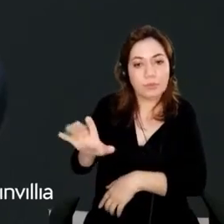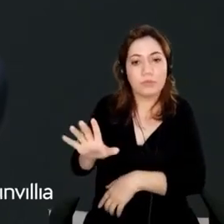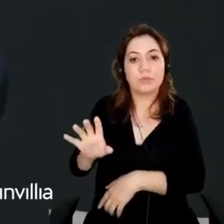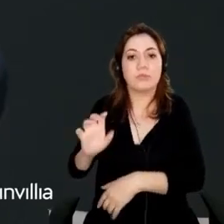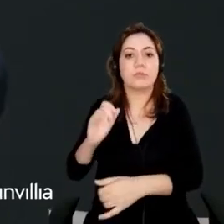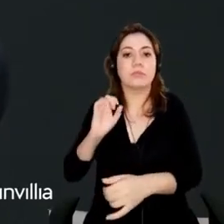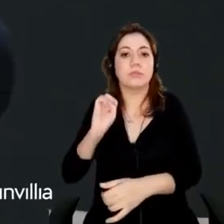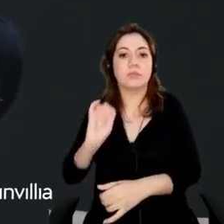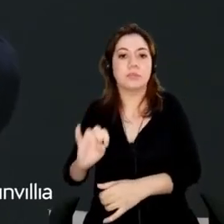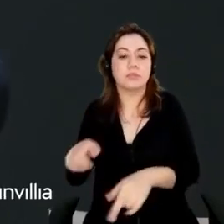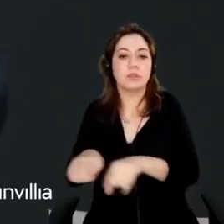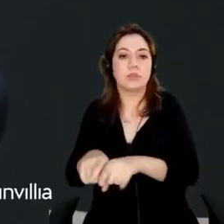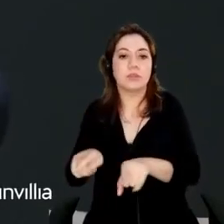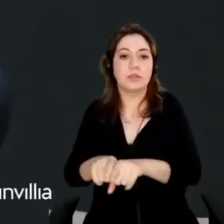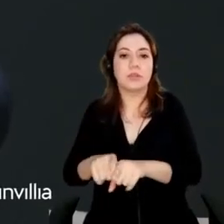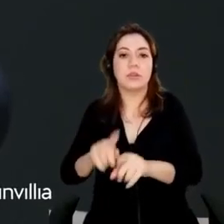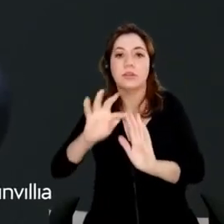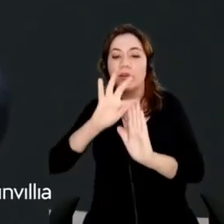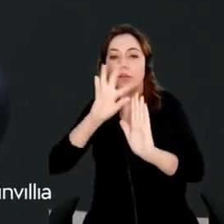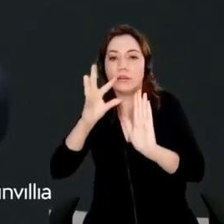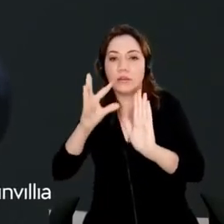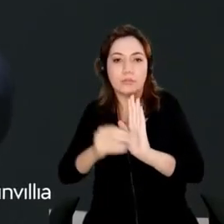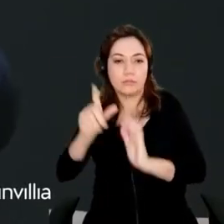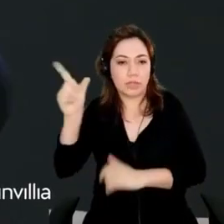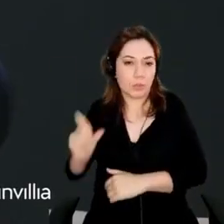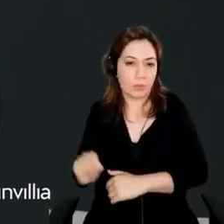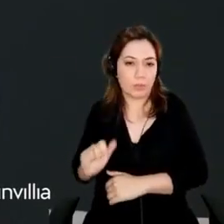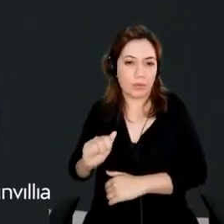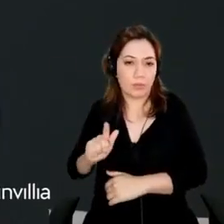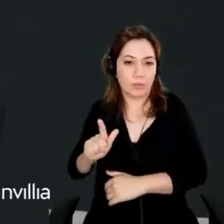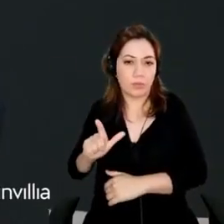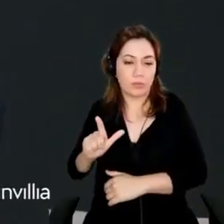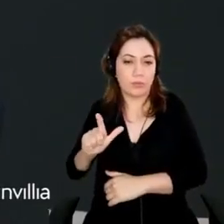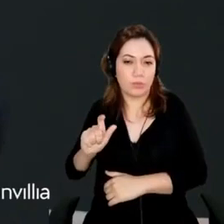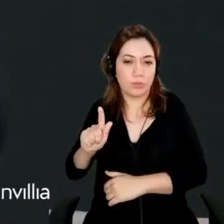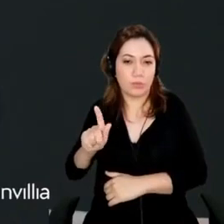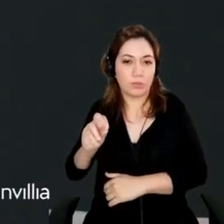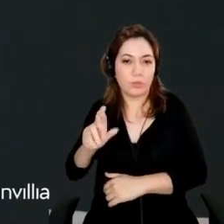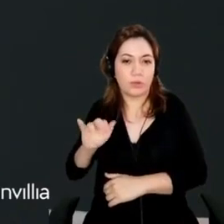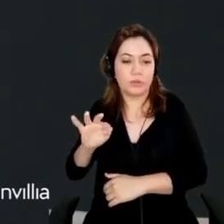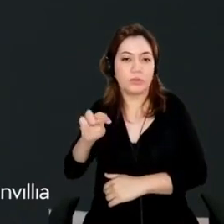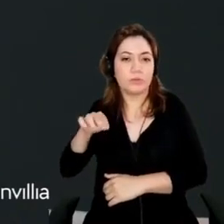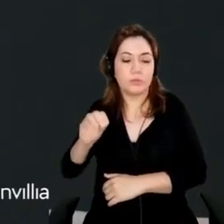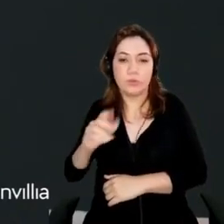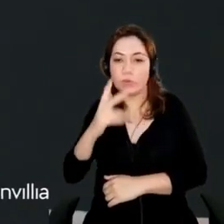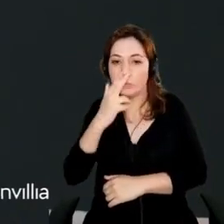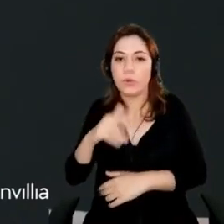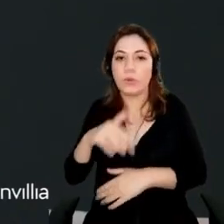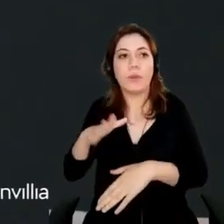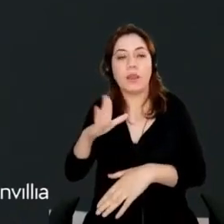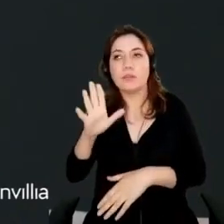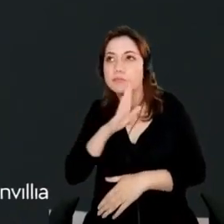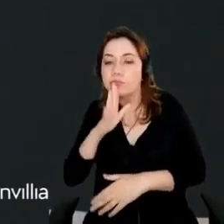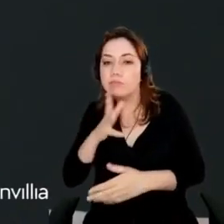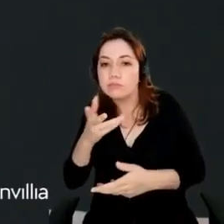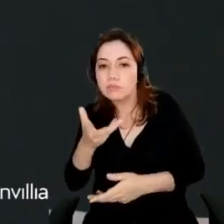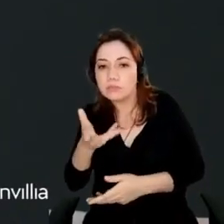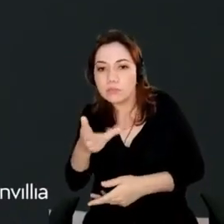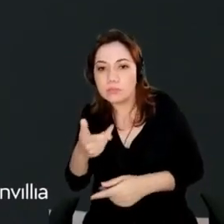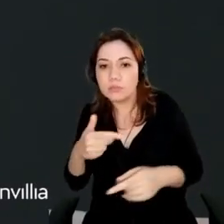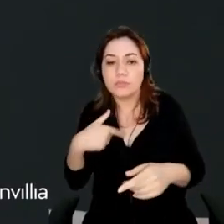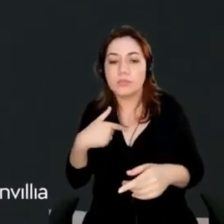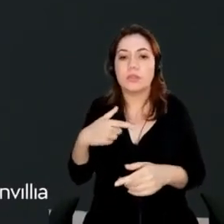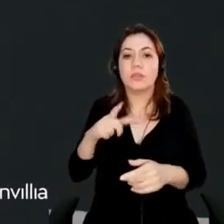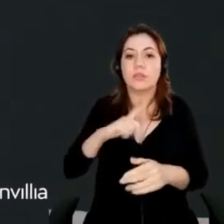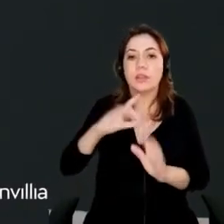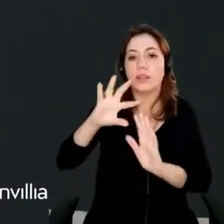know, so Troy was talking to us earlier here on the stage about how much more efficient some of the algorithms that they have coming out are